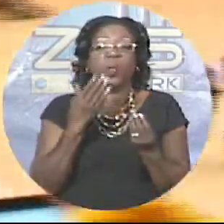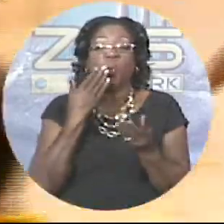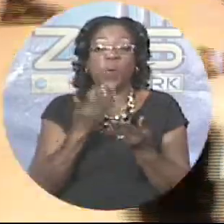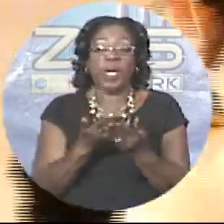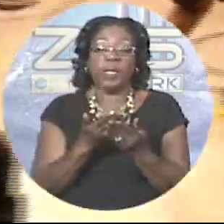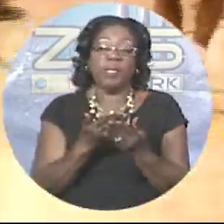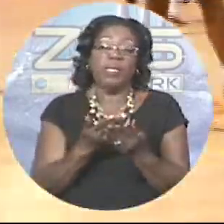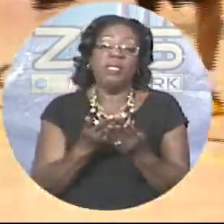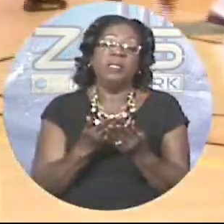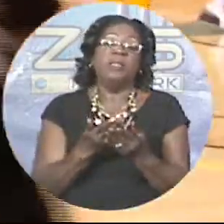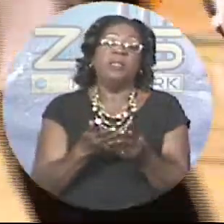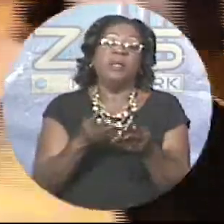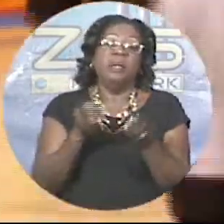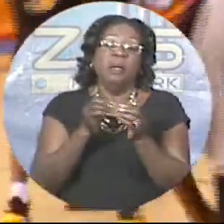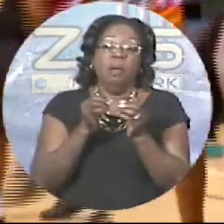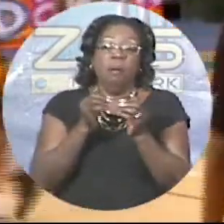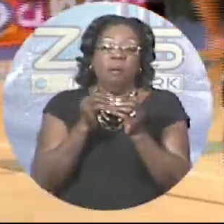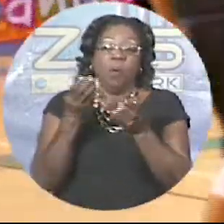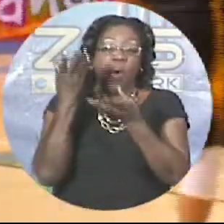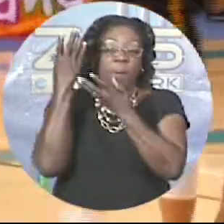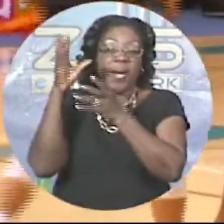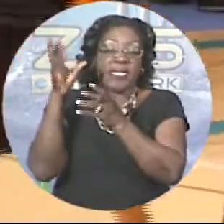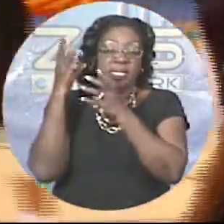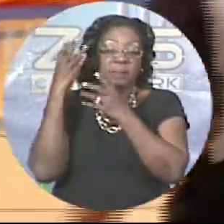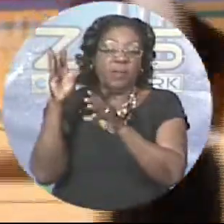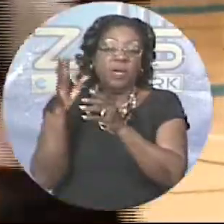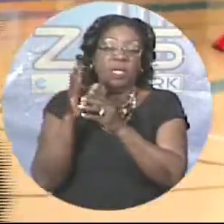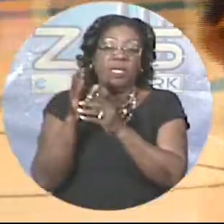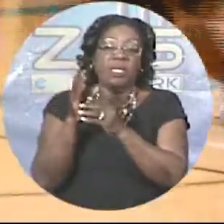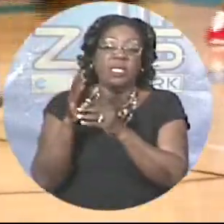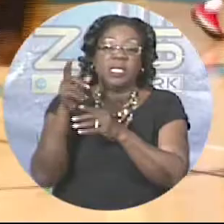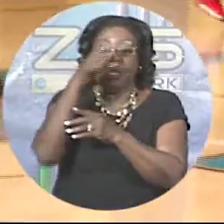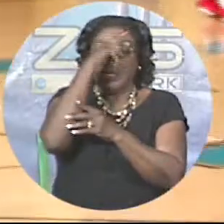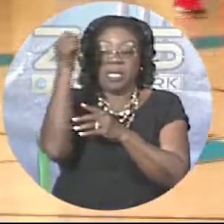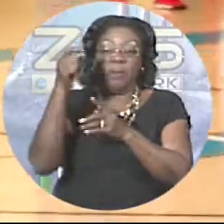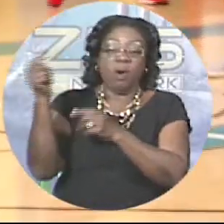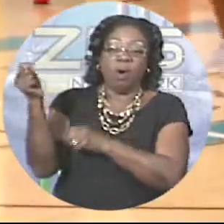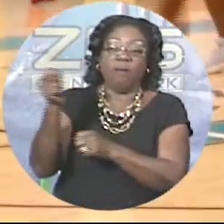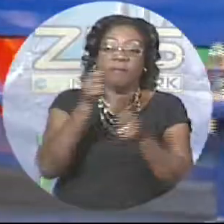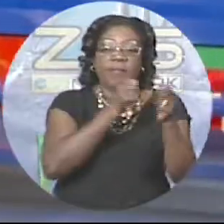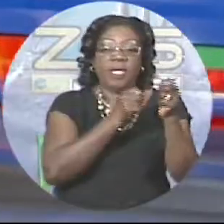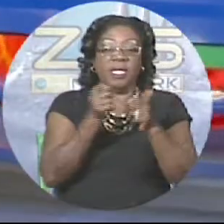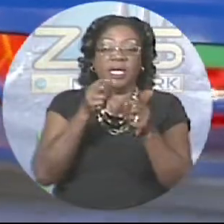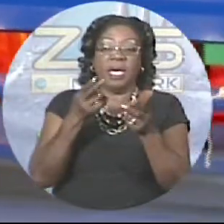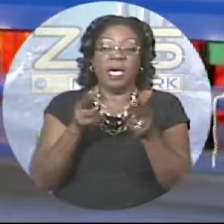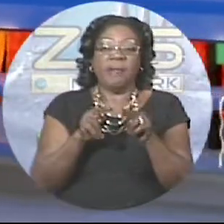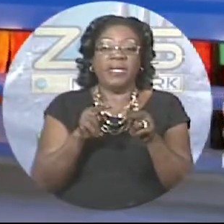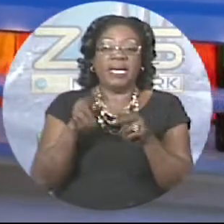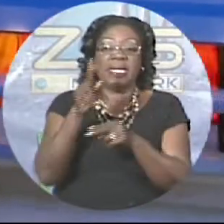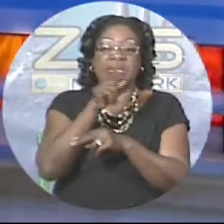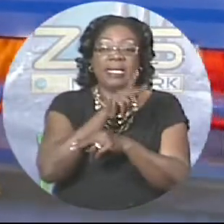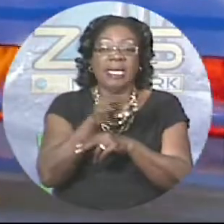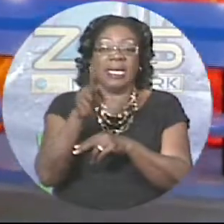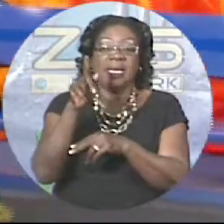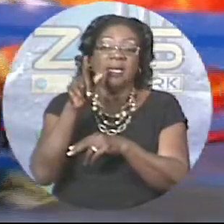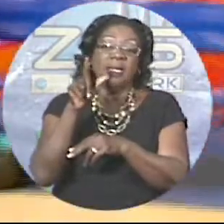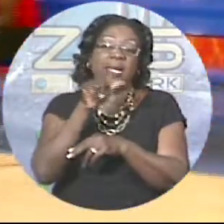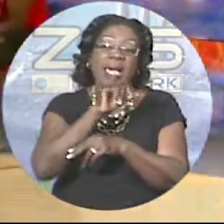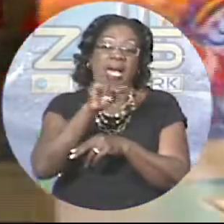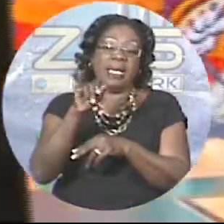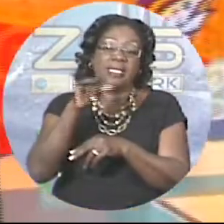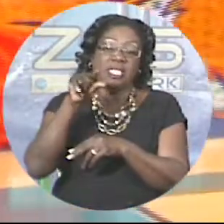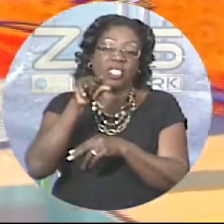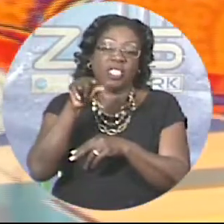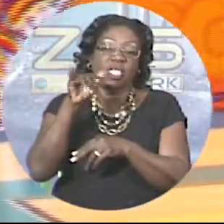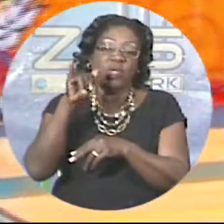Still talking basketball, the Bahamas Basketball Federation Summer of Thunder taking place at the Kendall Isaacs Gym. And if you look at two sides